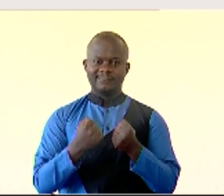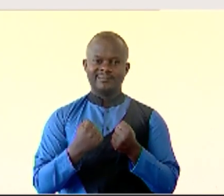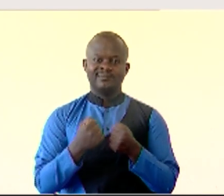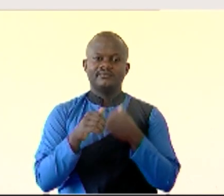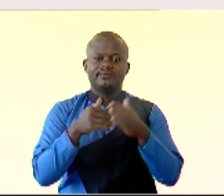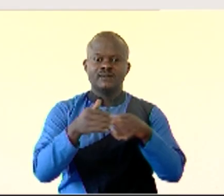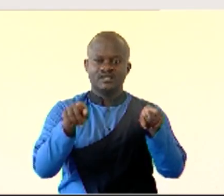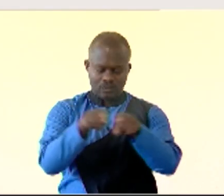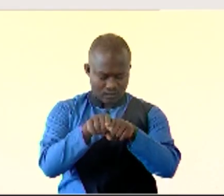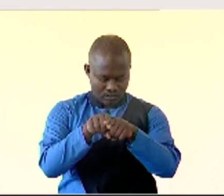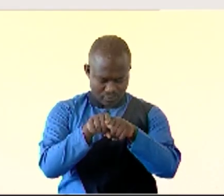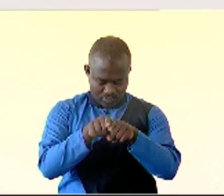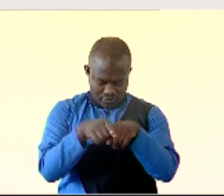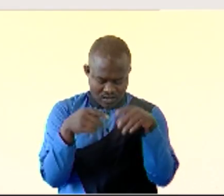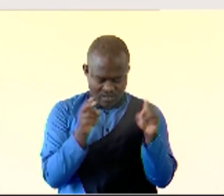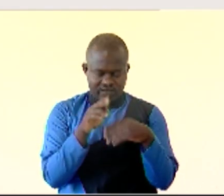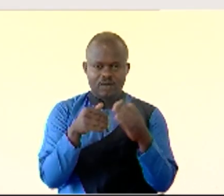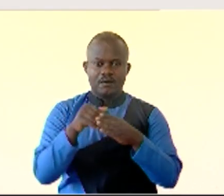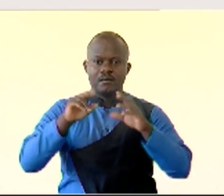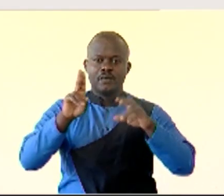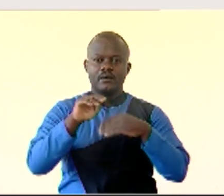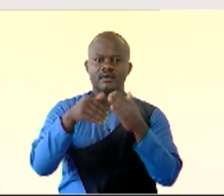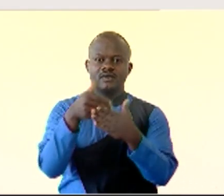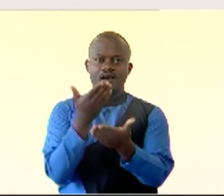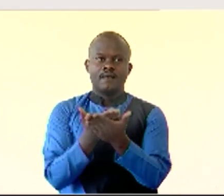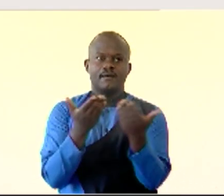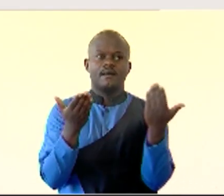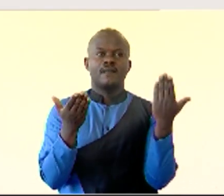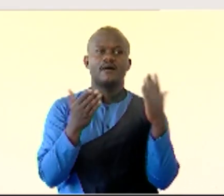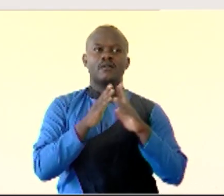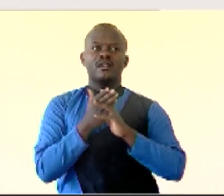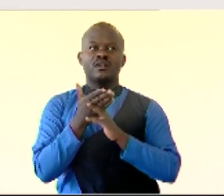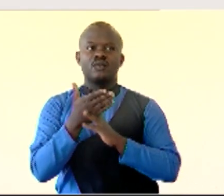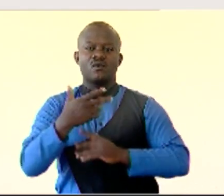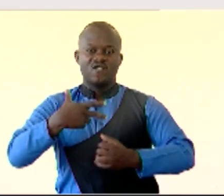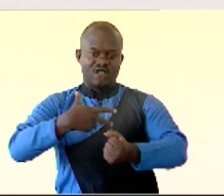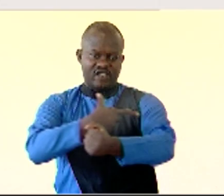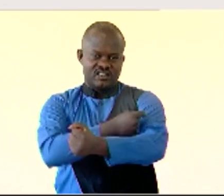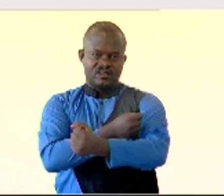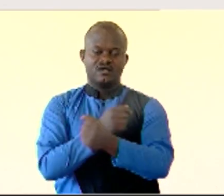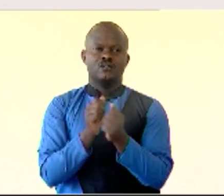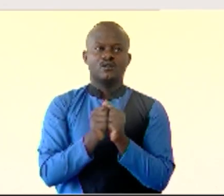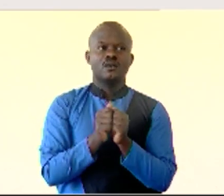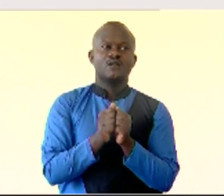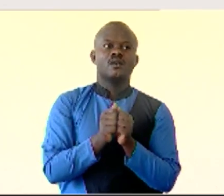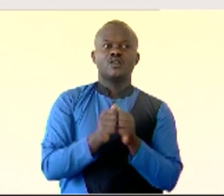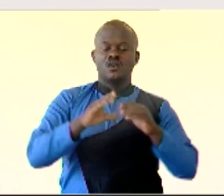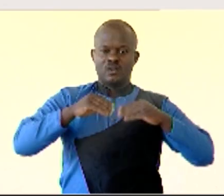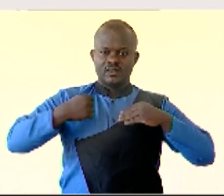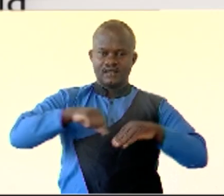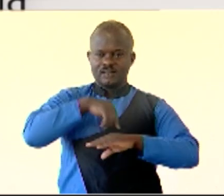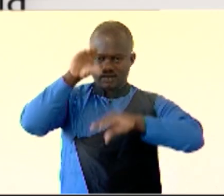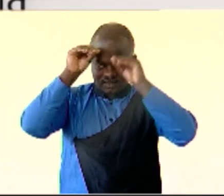is also a form of immunity that you also acquire through vaccination or immunization. So let's start the